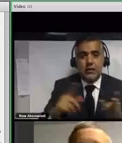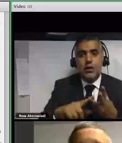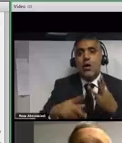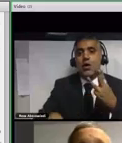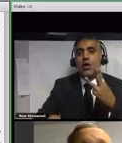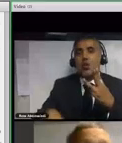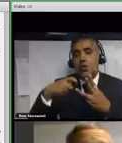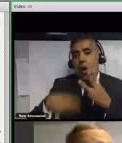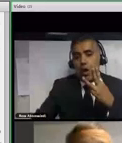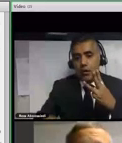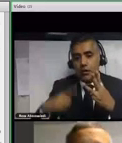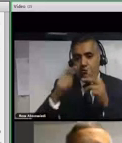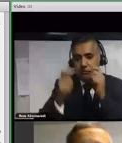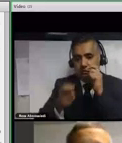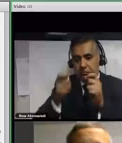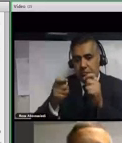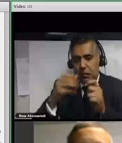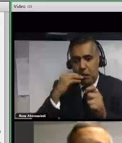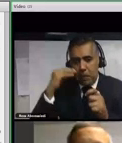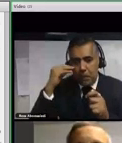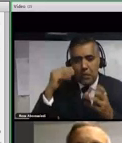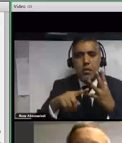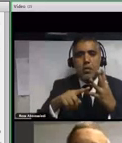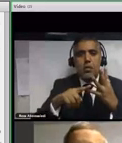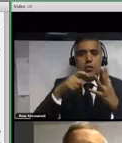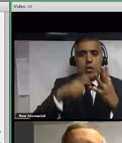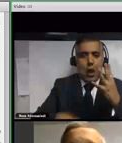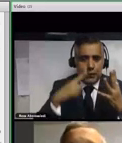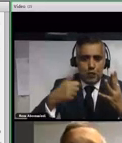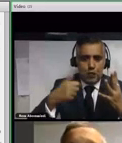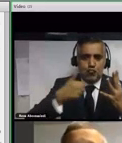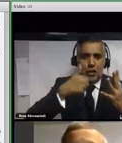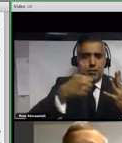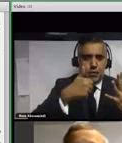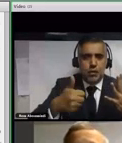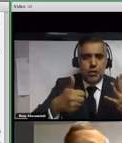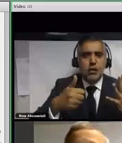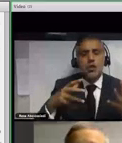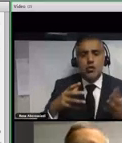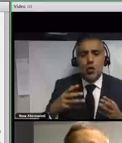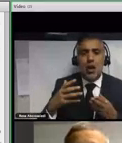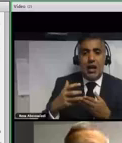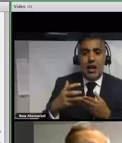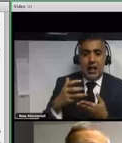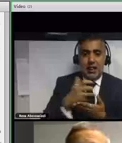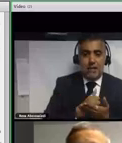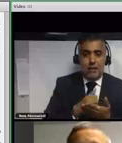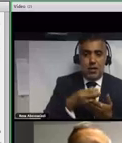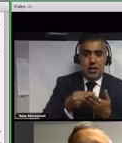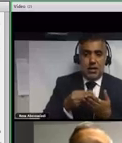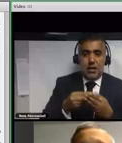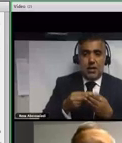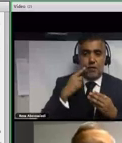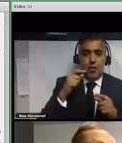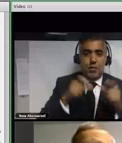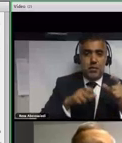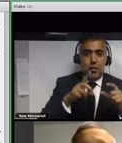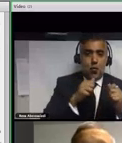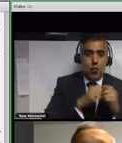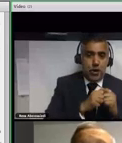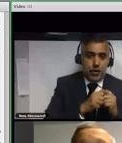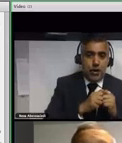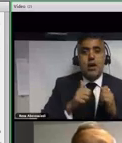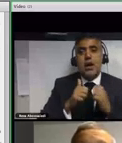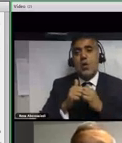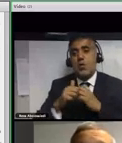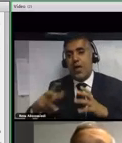They might have higher transportation costs. So a certain level of income for people with disabilities and without disabilities might